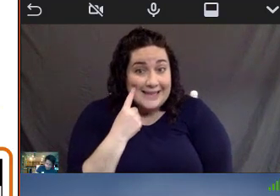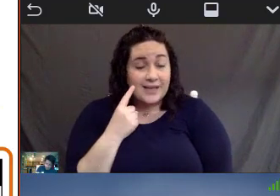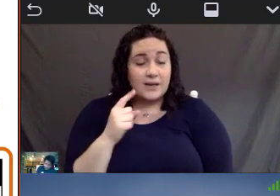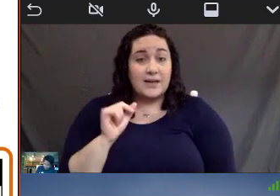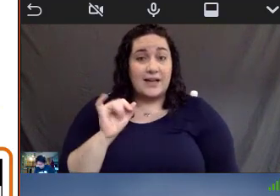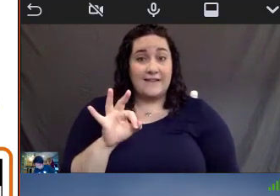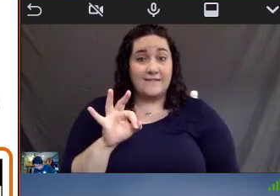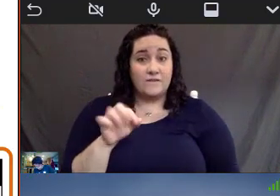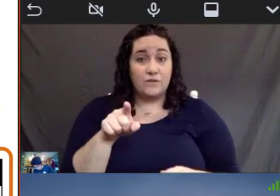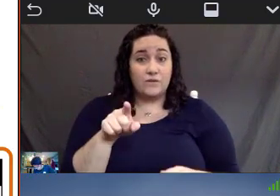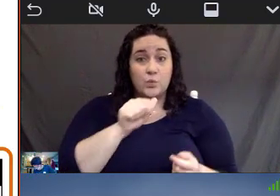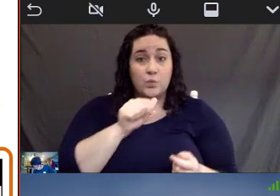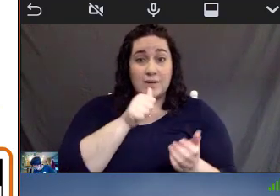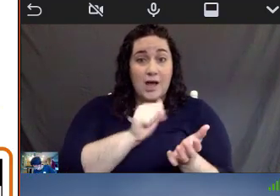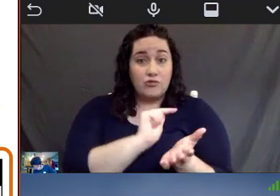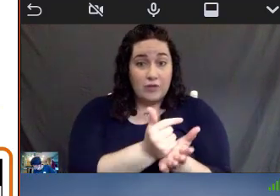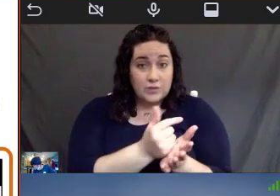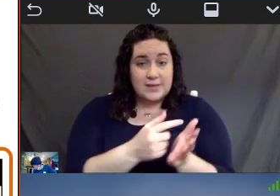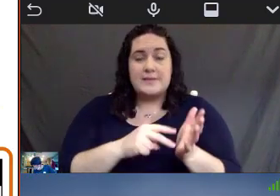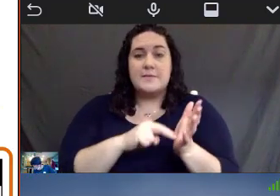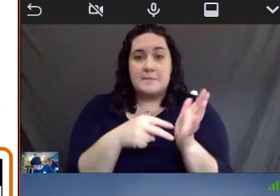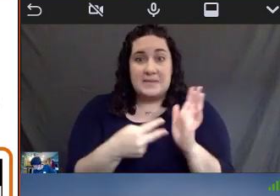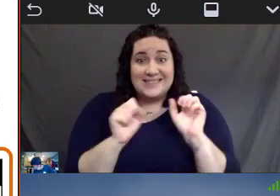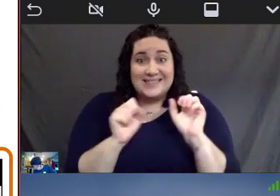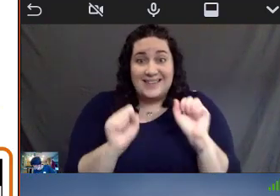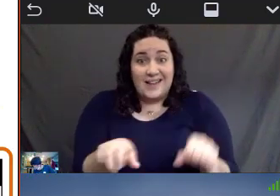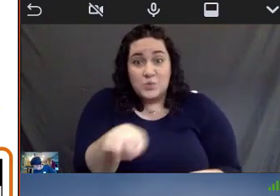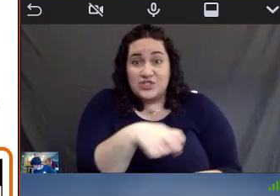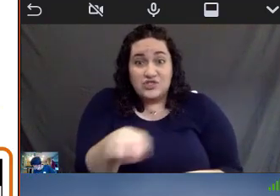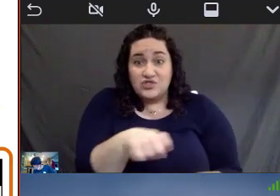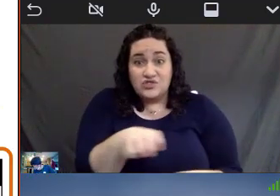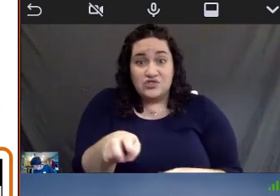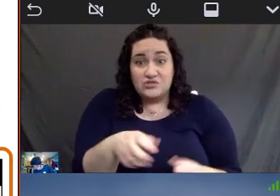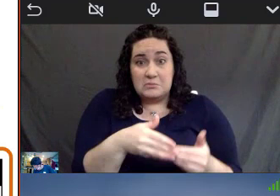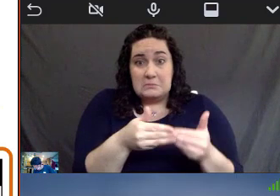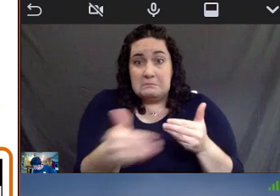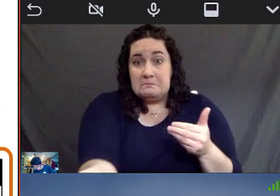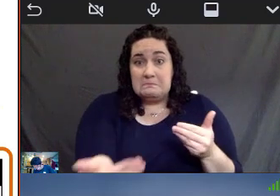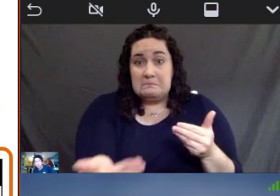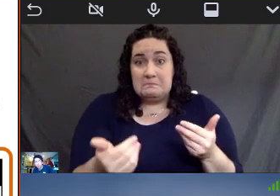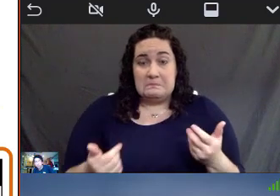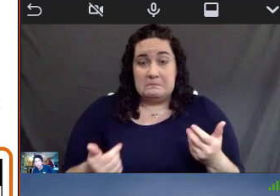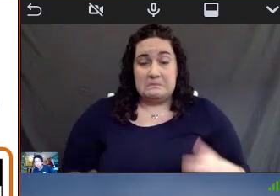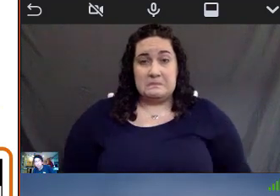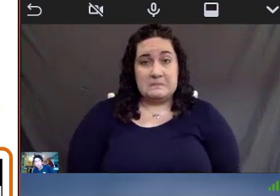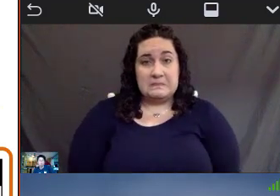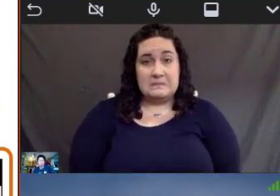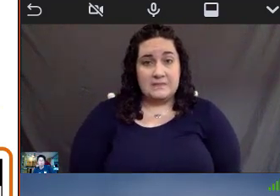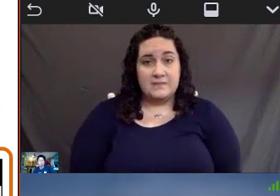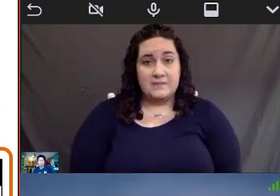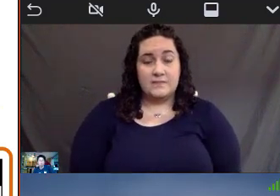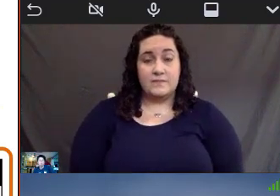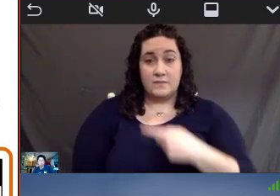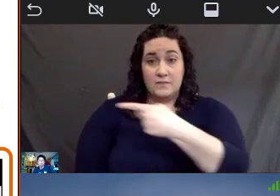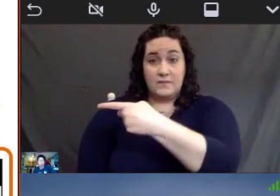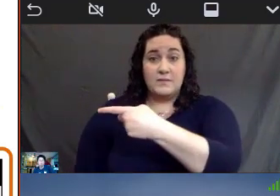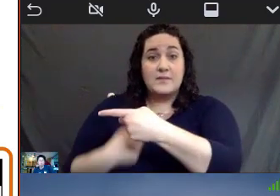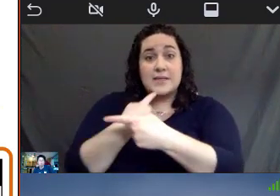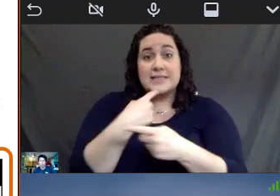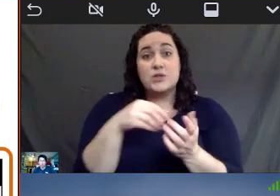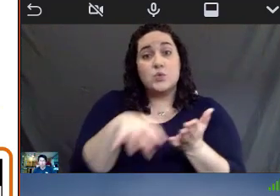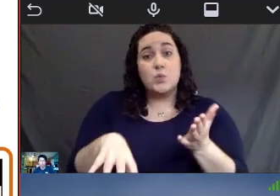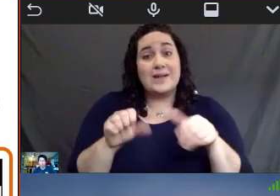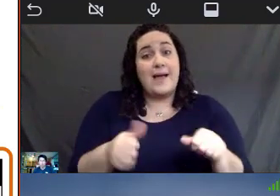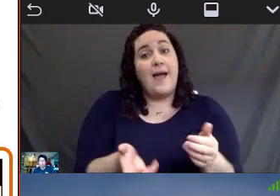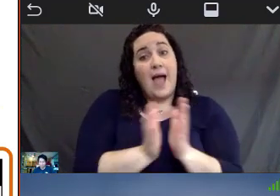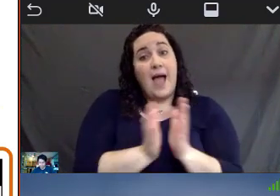So it looks like a student may also request that the satisfactory pass, no pass option be changed back to a regular letter grade, which will then be calculated